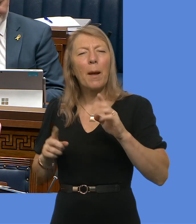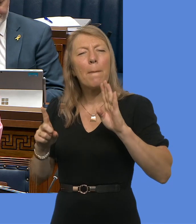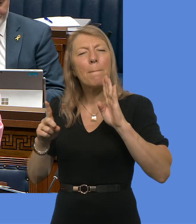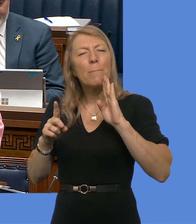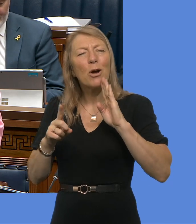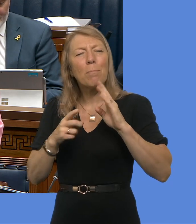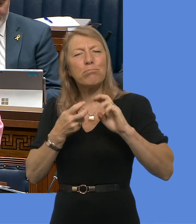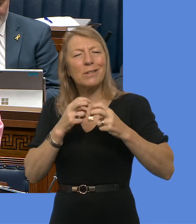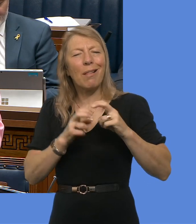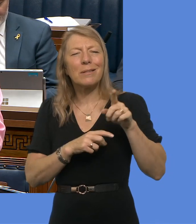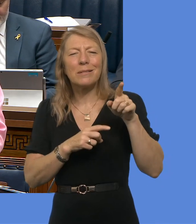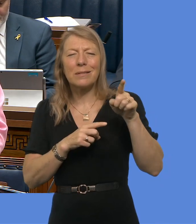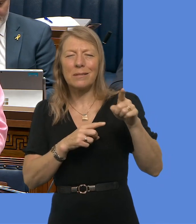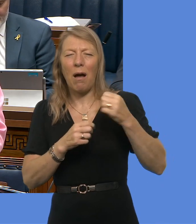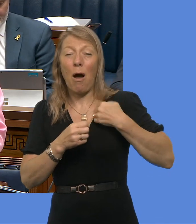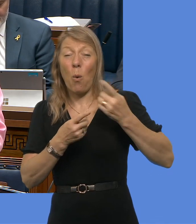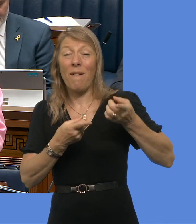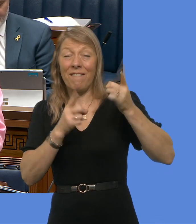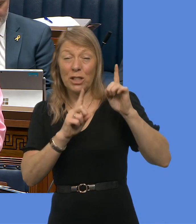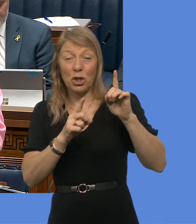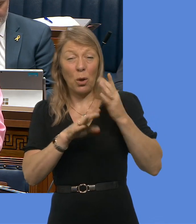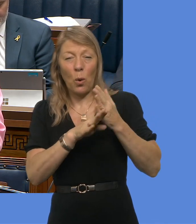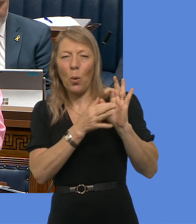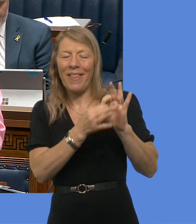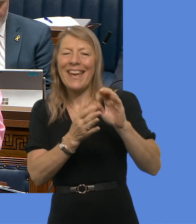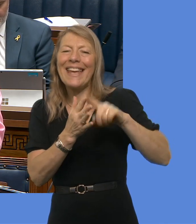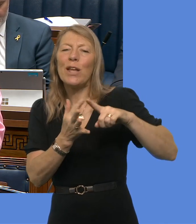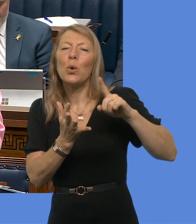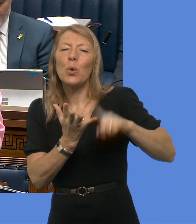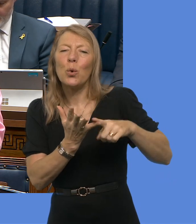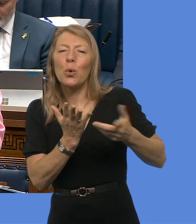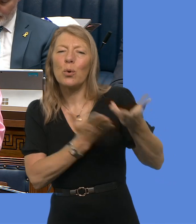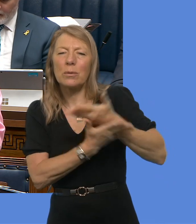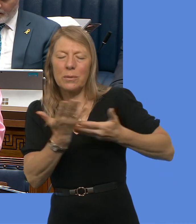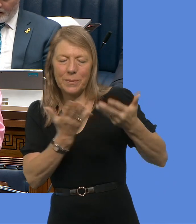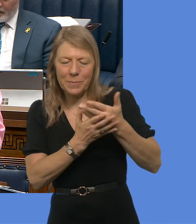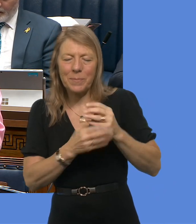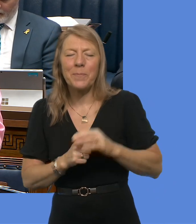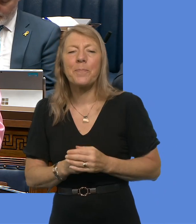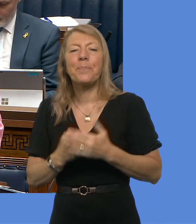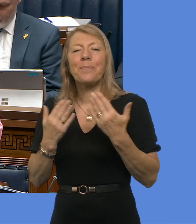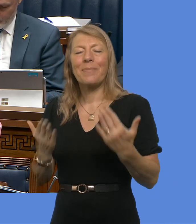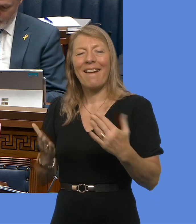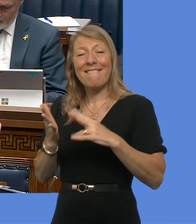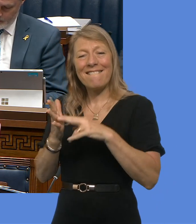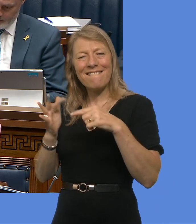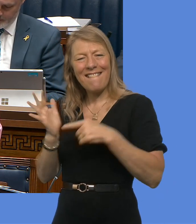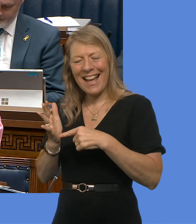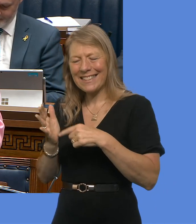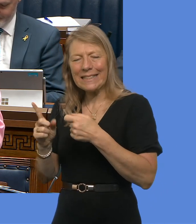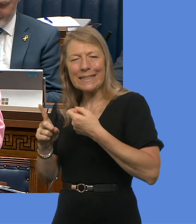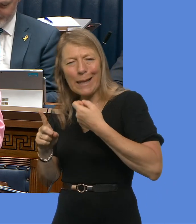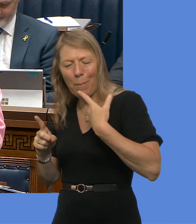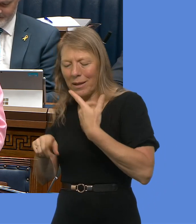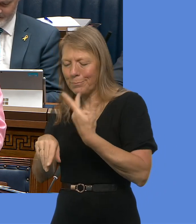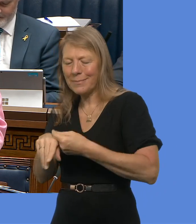Framework through its governance structures. The movement of veterinary medicines from Great Britain to Northern Ireland is now subject to the direction and control of the Secretary of State,